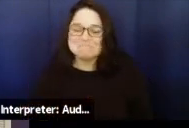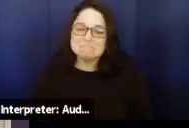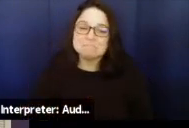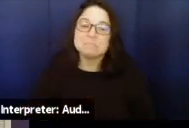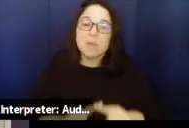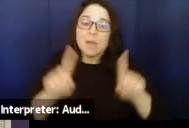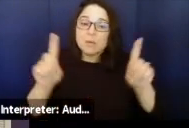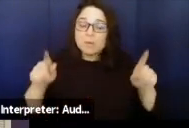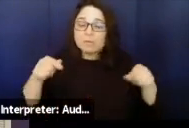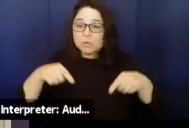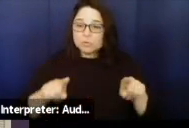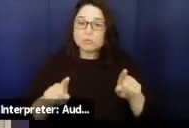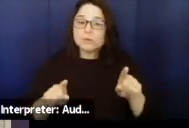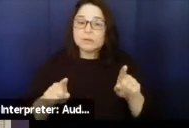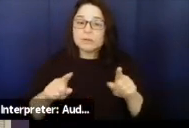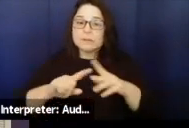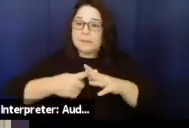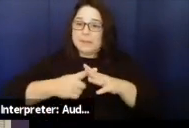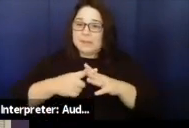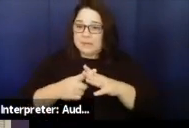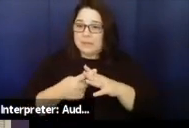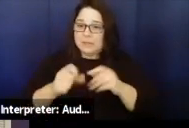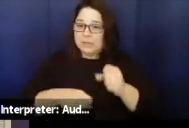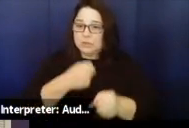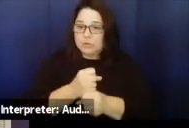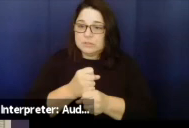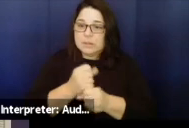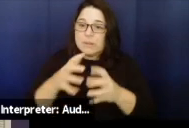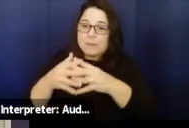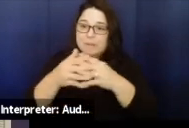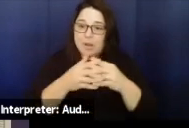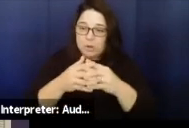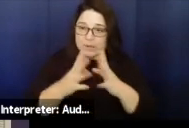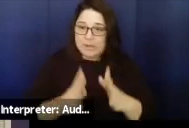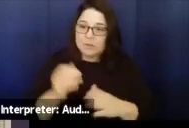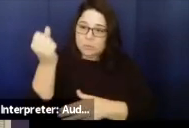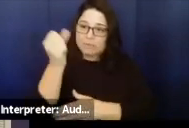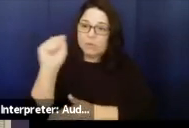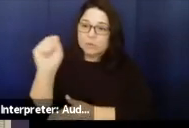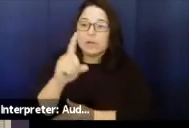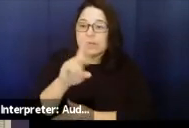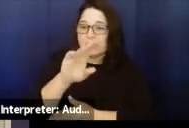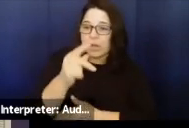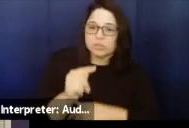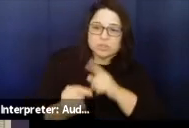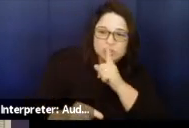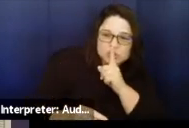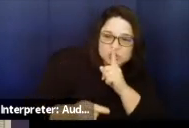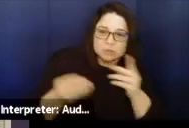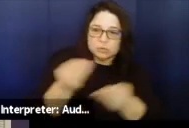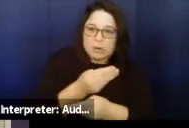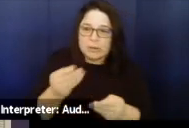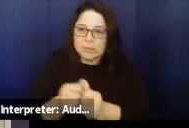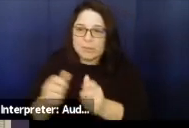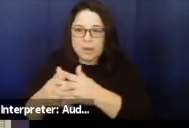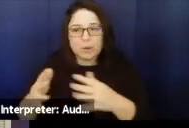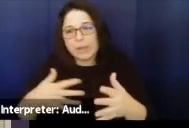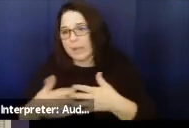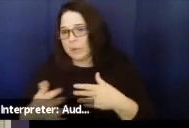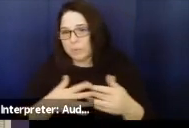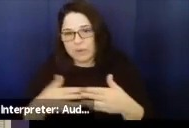However, during the early years of the American Revolution, the Dutch traded with the Americans anyway. In